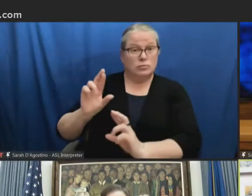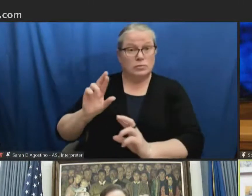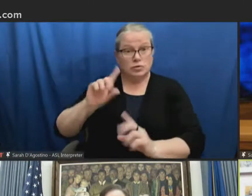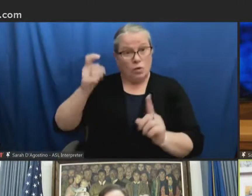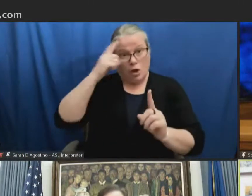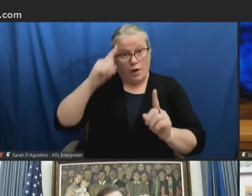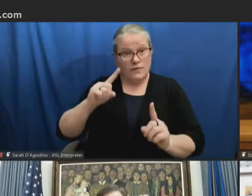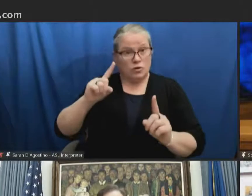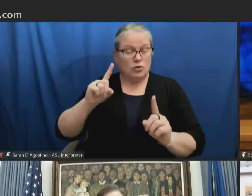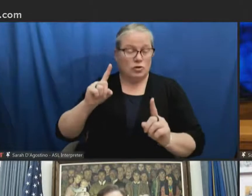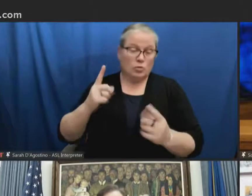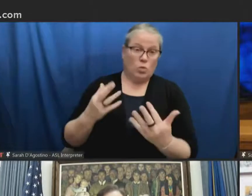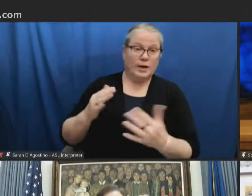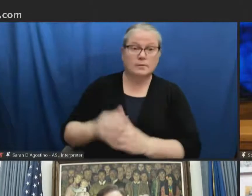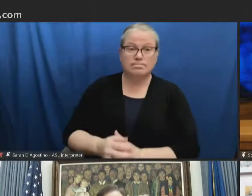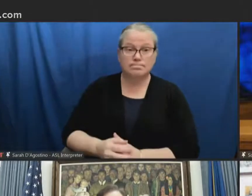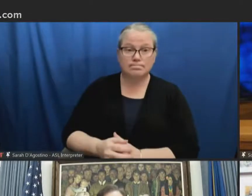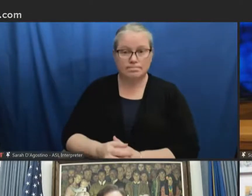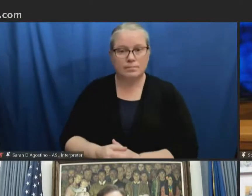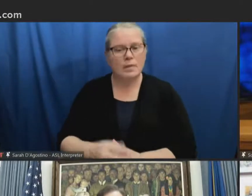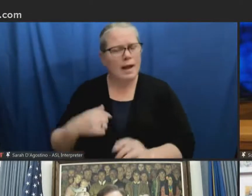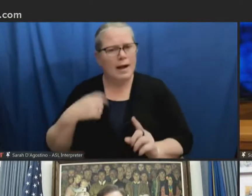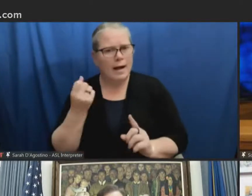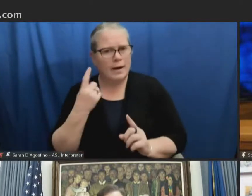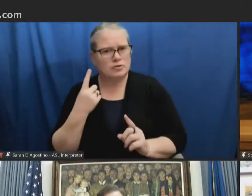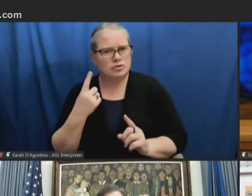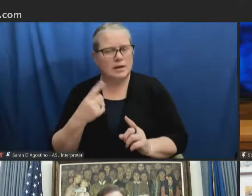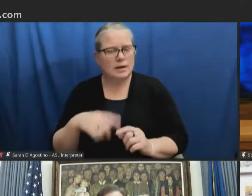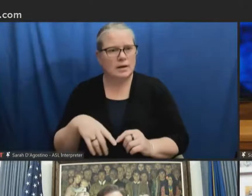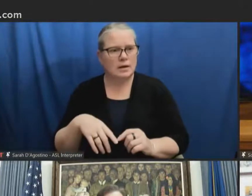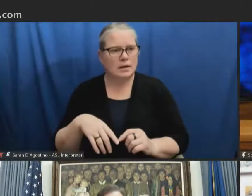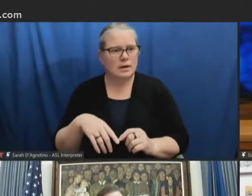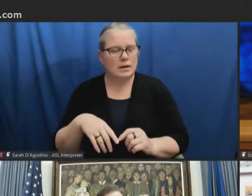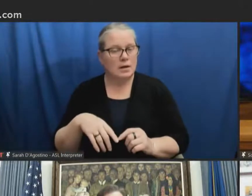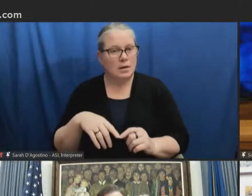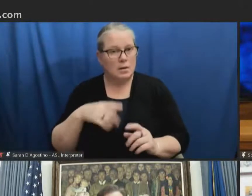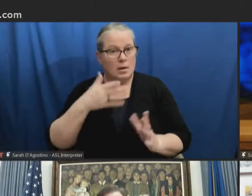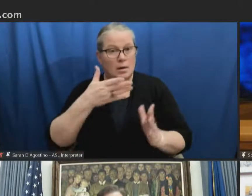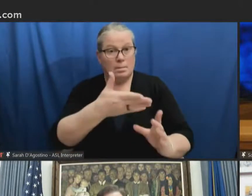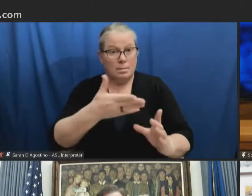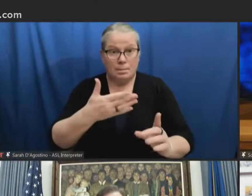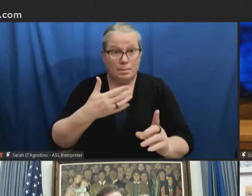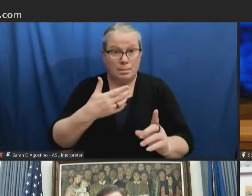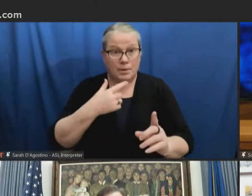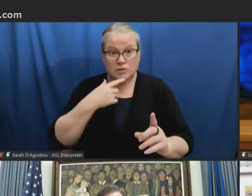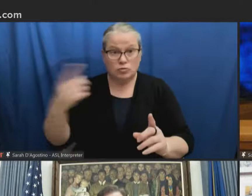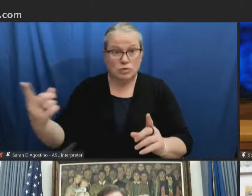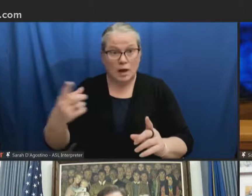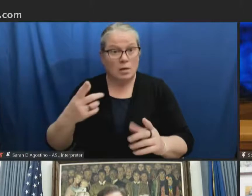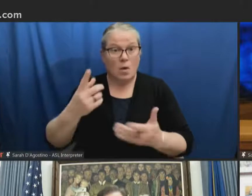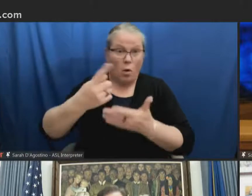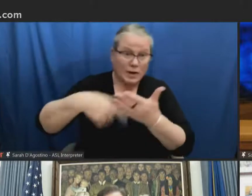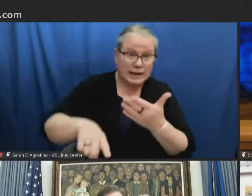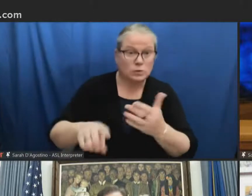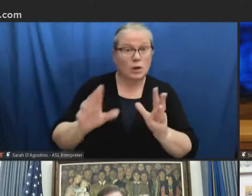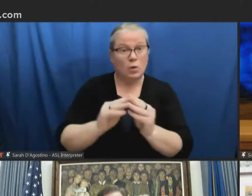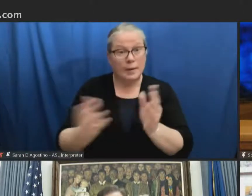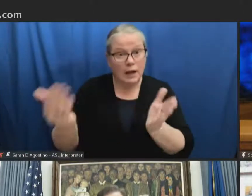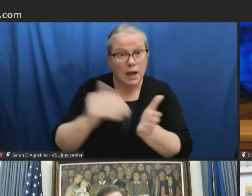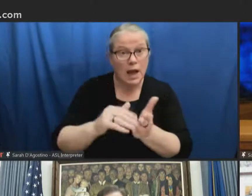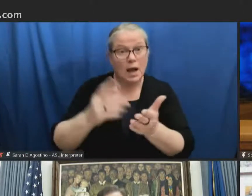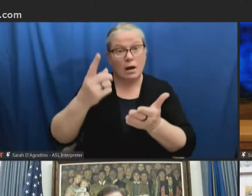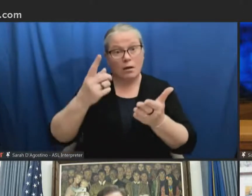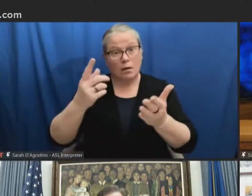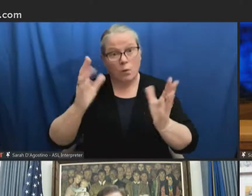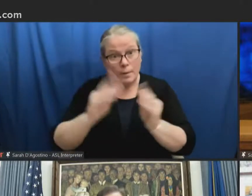year. Yeah, I understand that, but did you guys say, hey, we'll get together again next week? We'll get together on such and such a